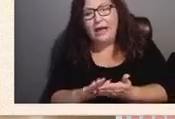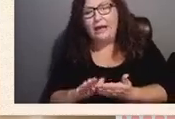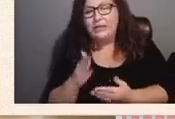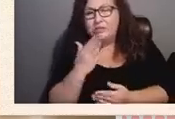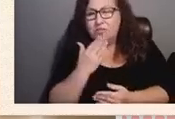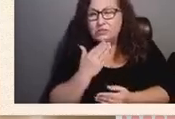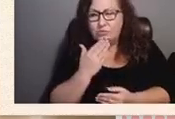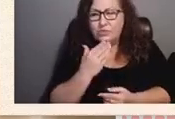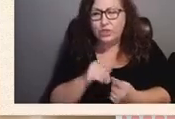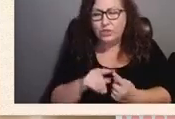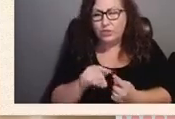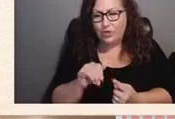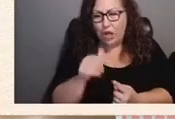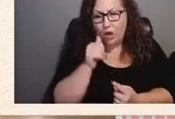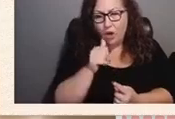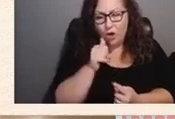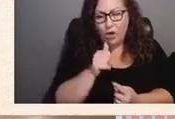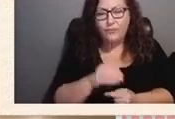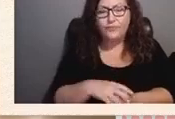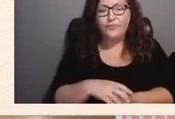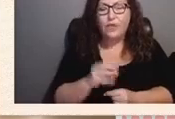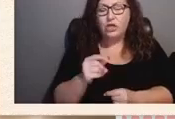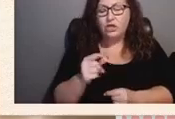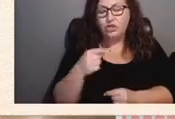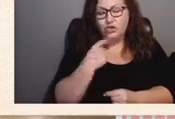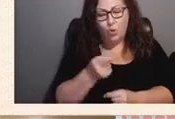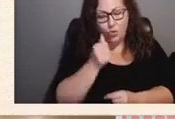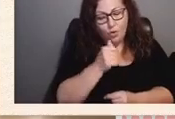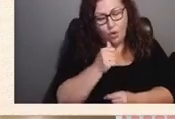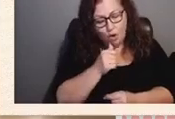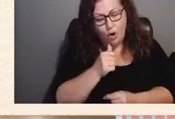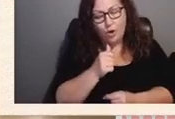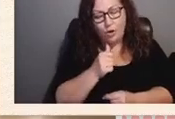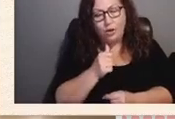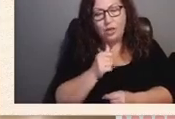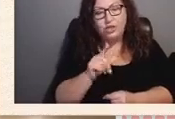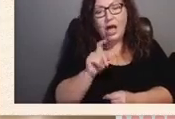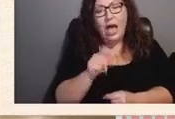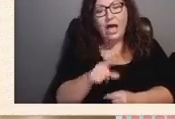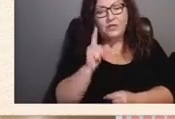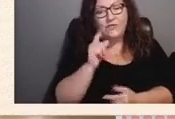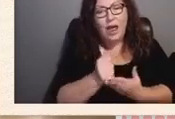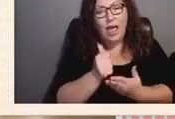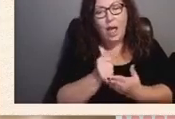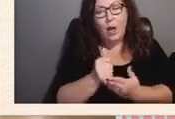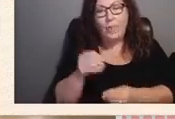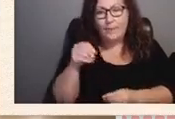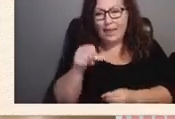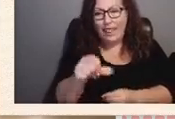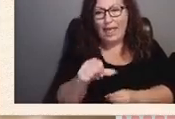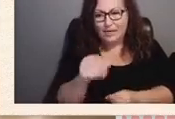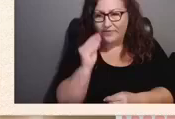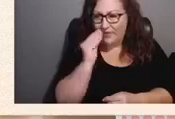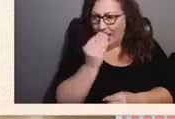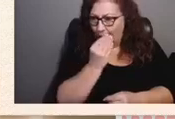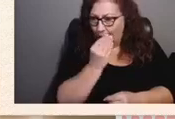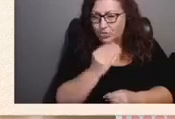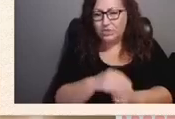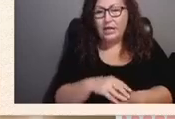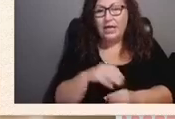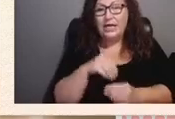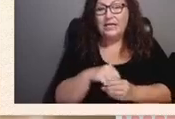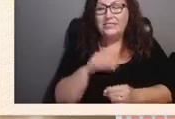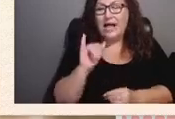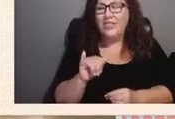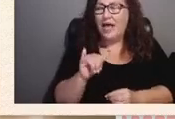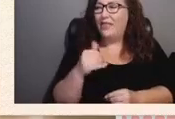girl. And she told the girl she asked the girl for help in planting a flower. And inside the garden, there's all these like